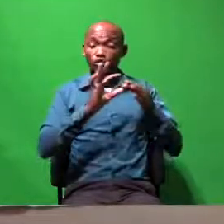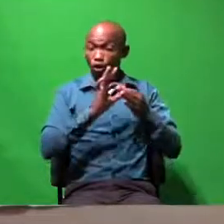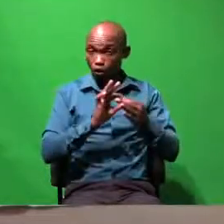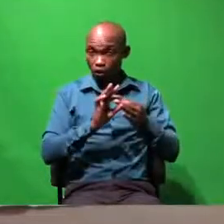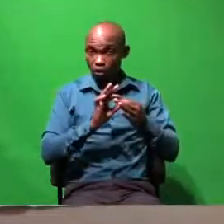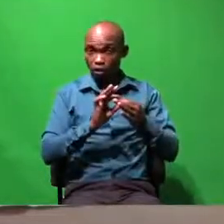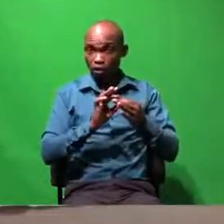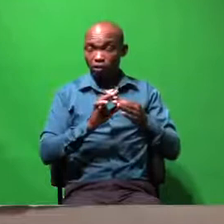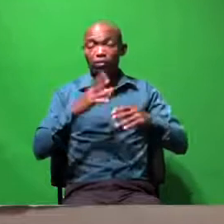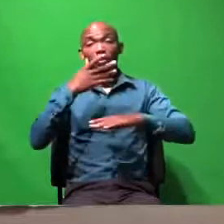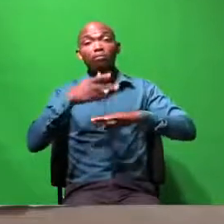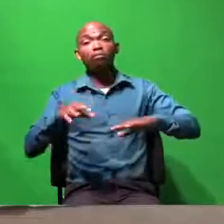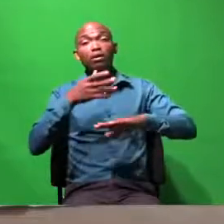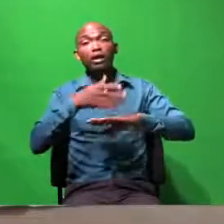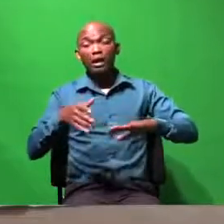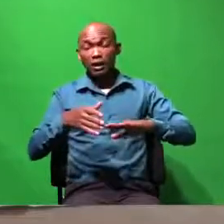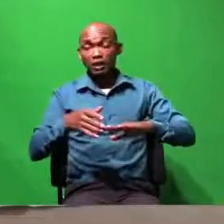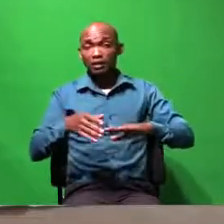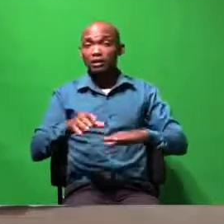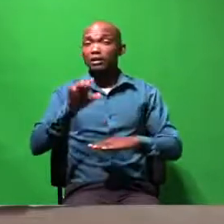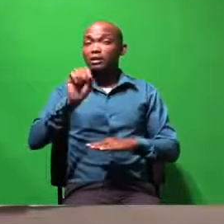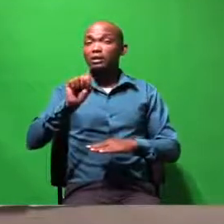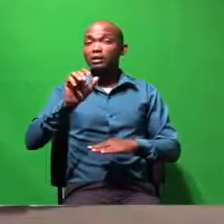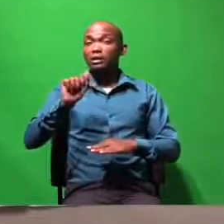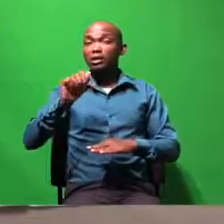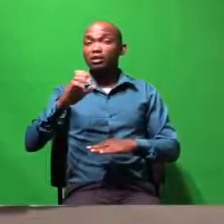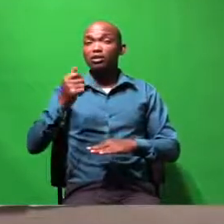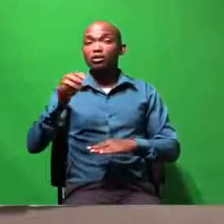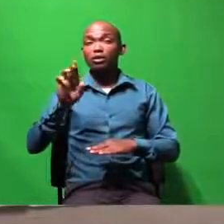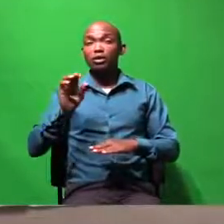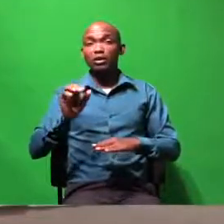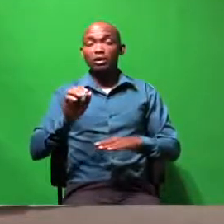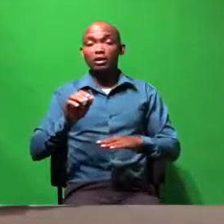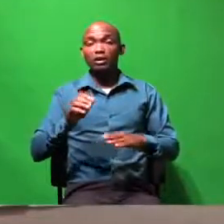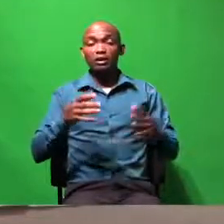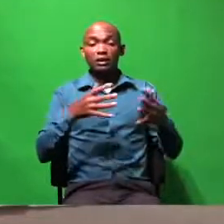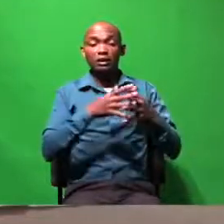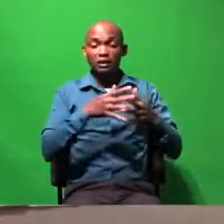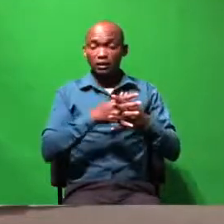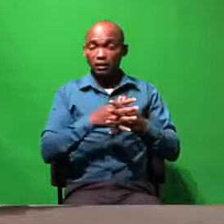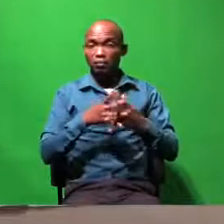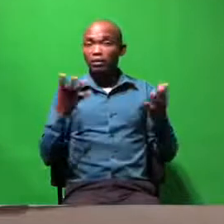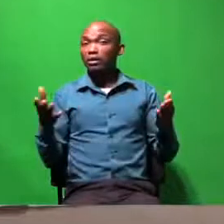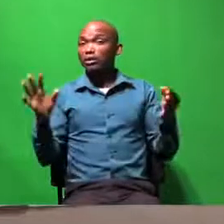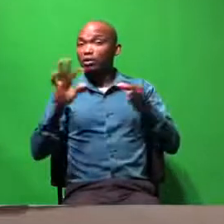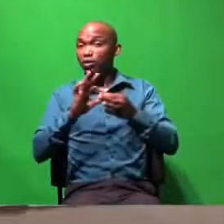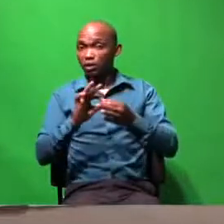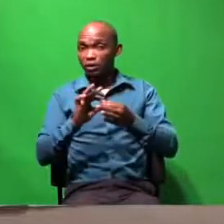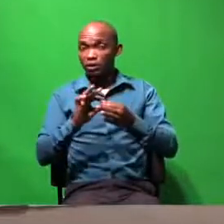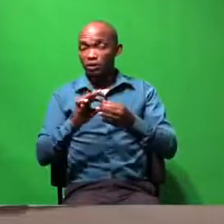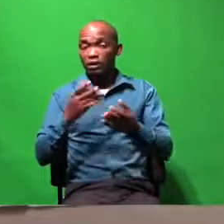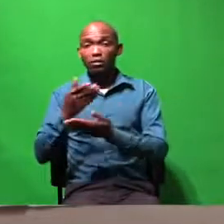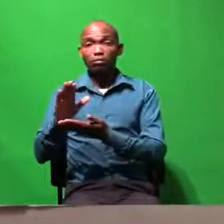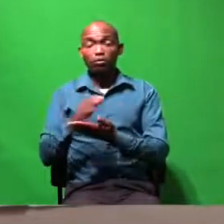the blood circulatory system. There is direct connection between these